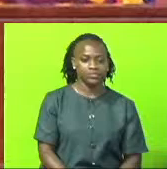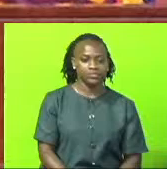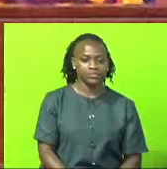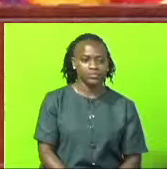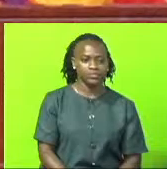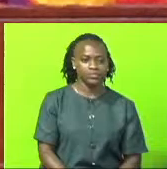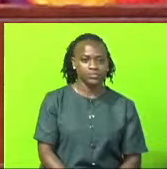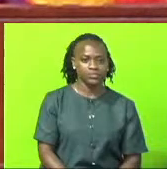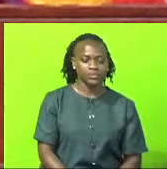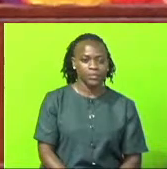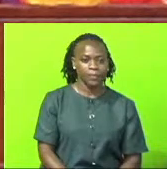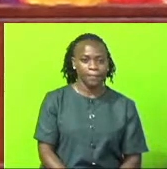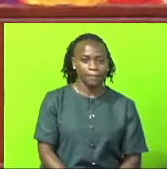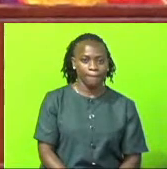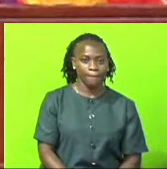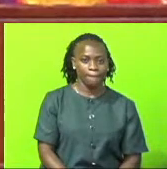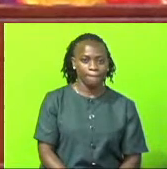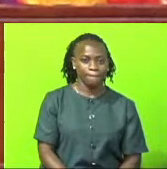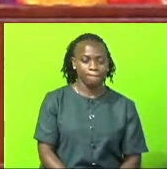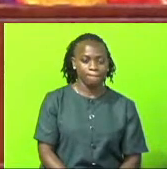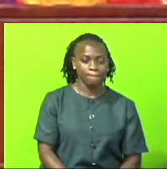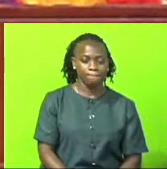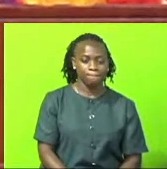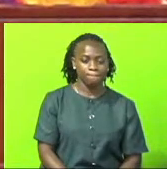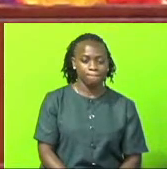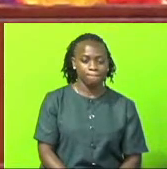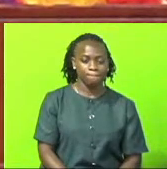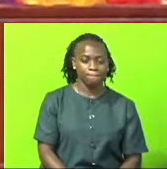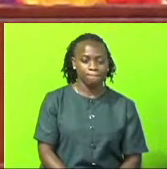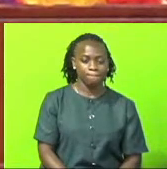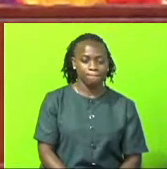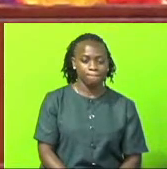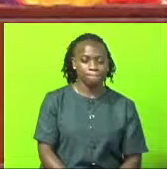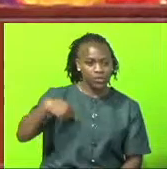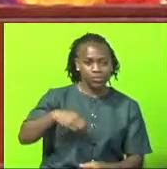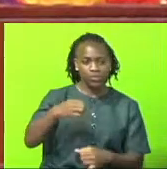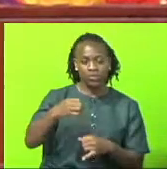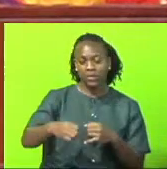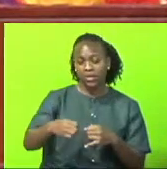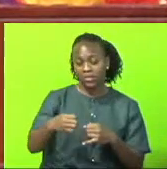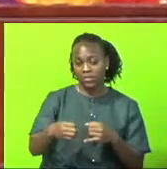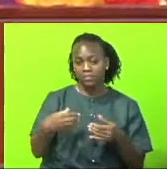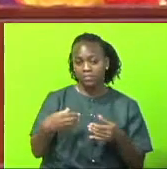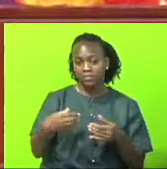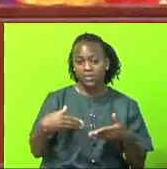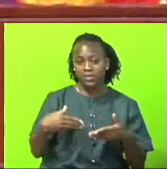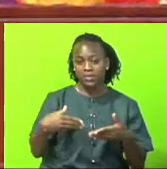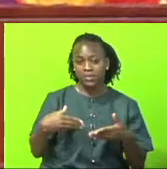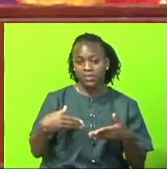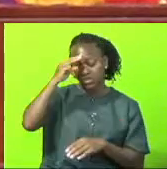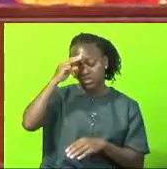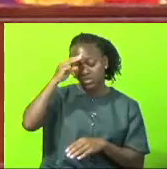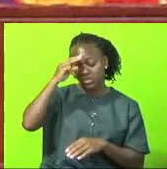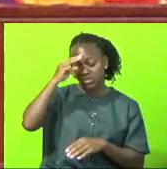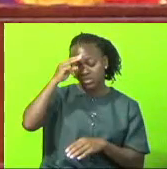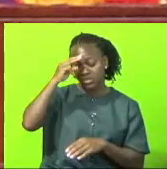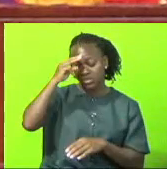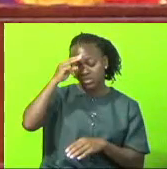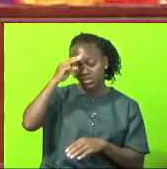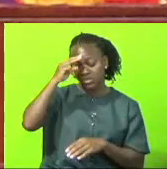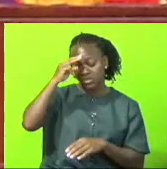Yes, I think they should end it. I will allow the chairman of the